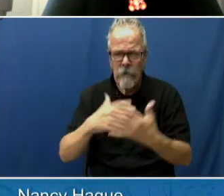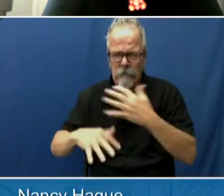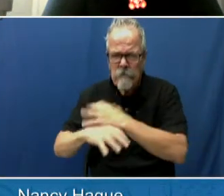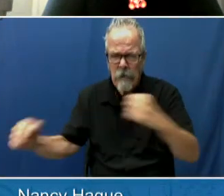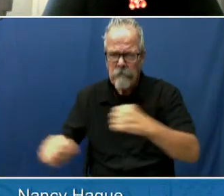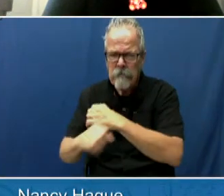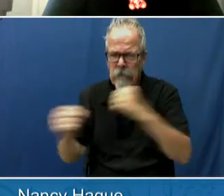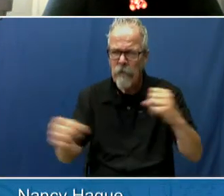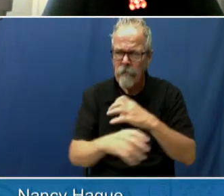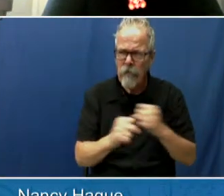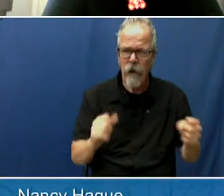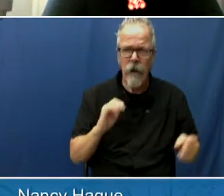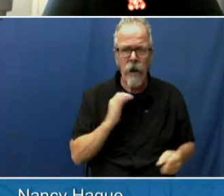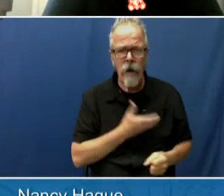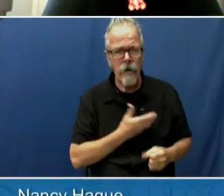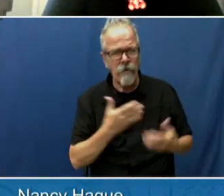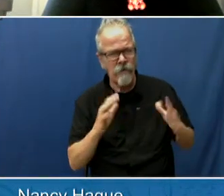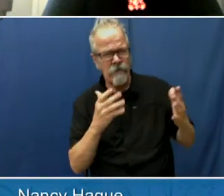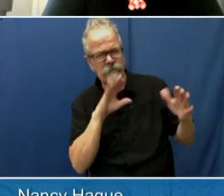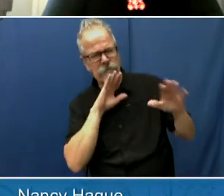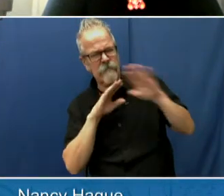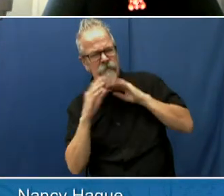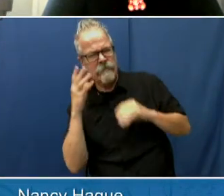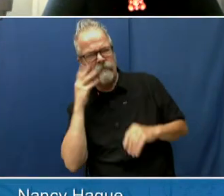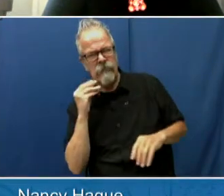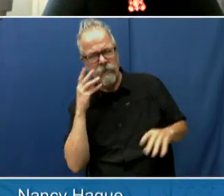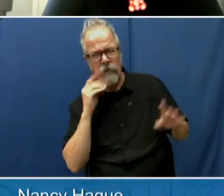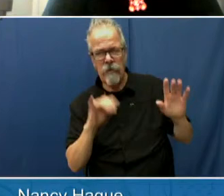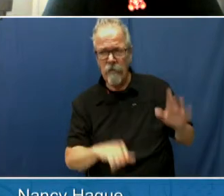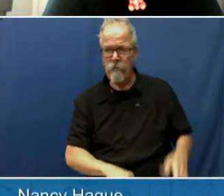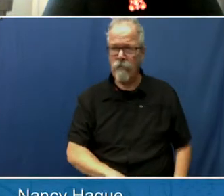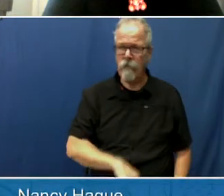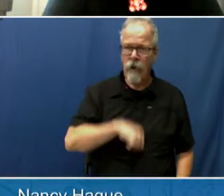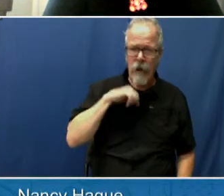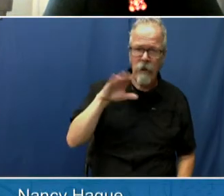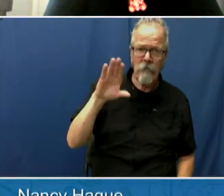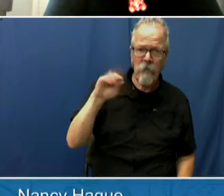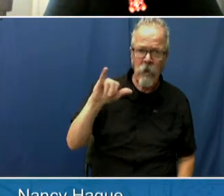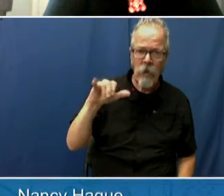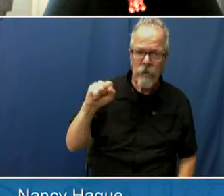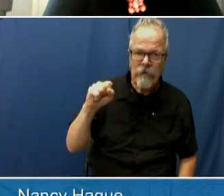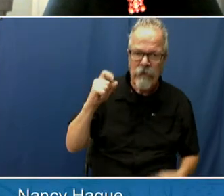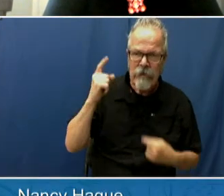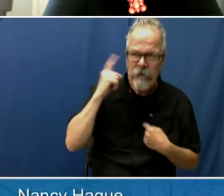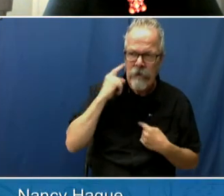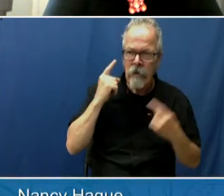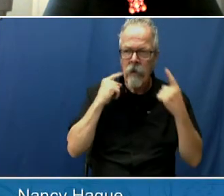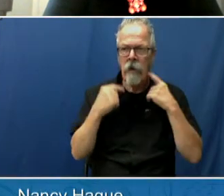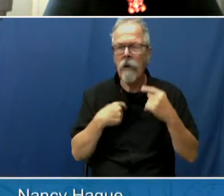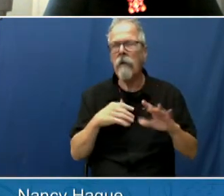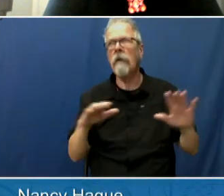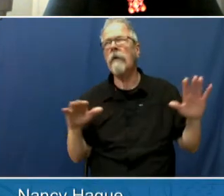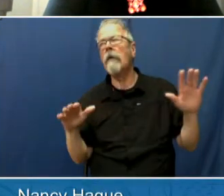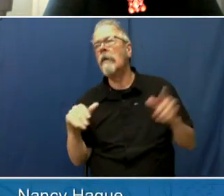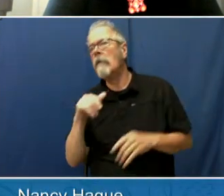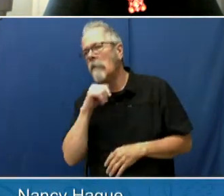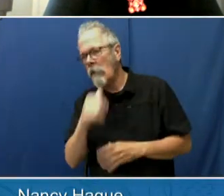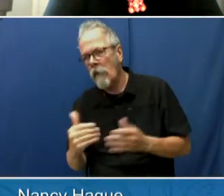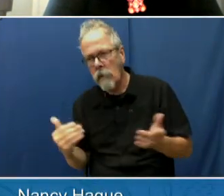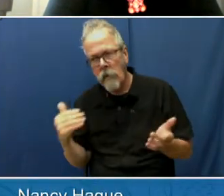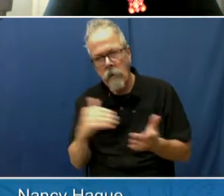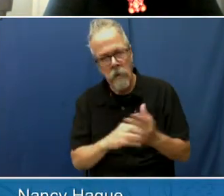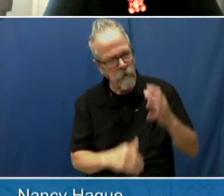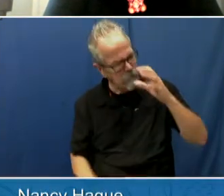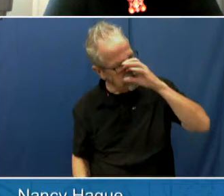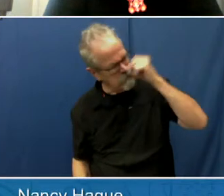hear about the Proud Boys coming to town, I think about yet another attack on our community. Because they don't just come to town